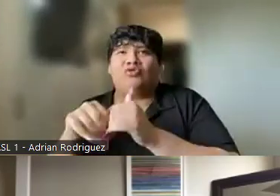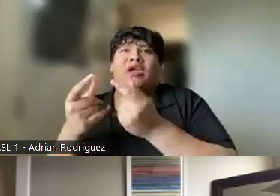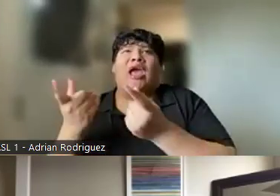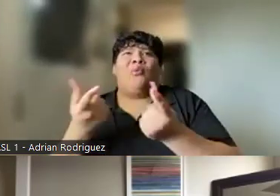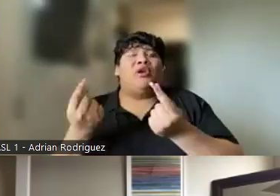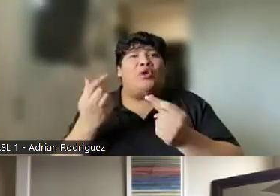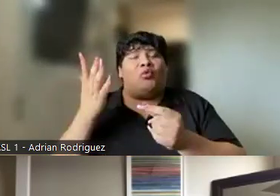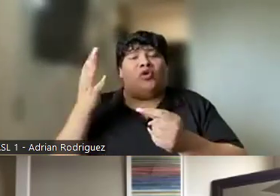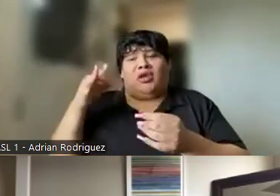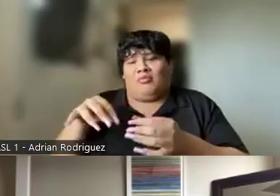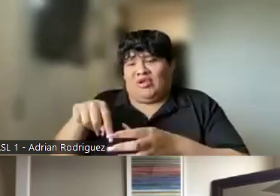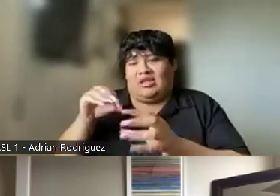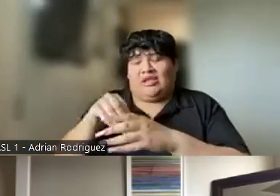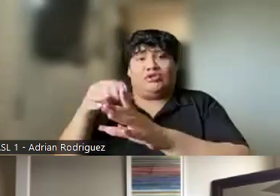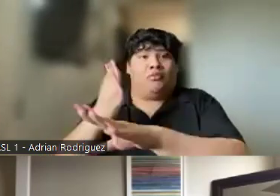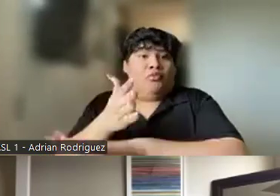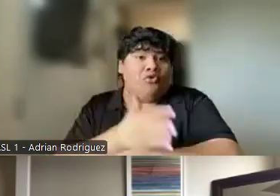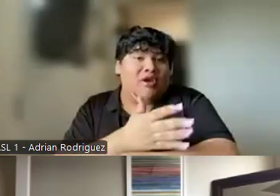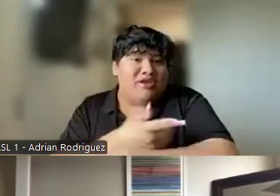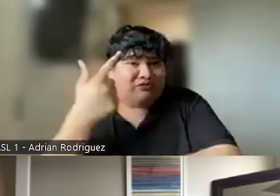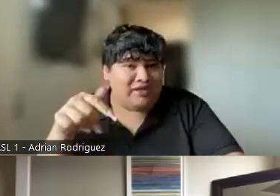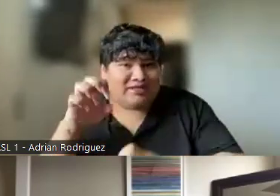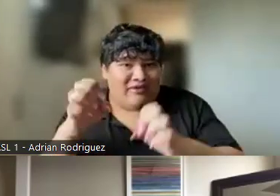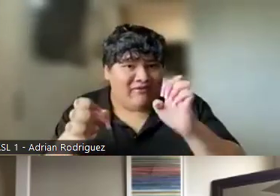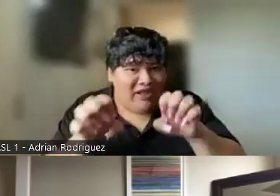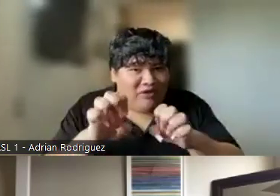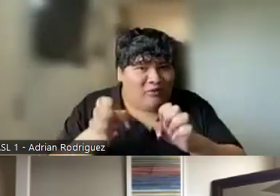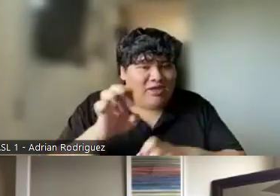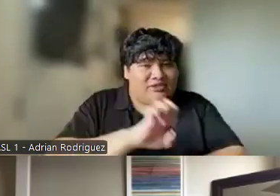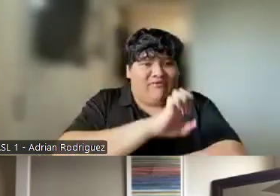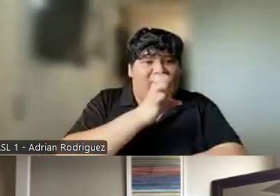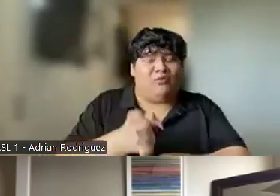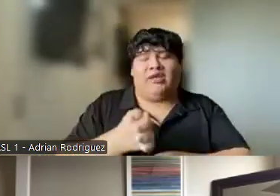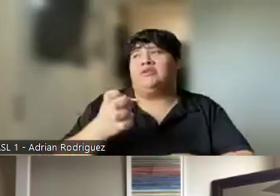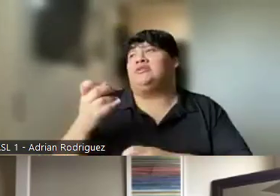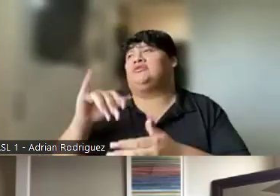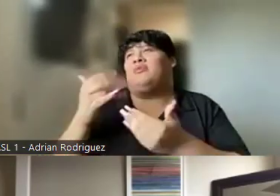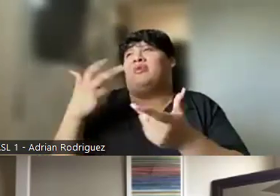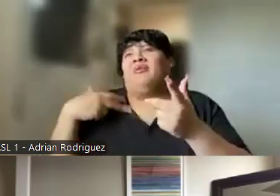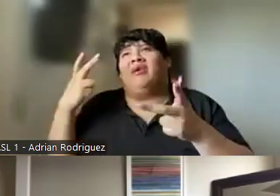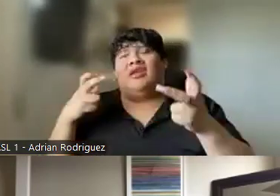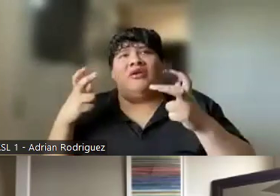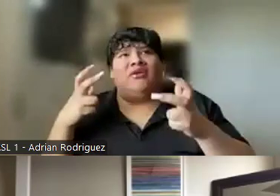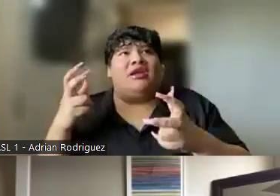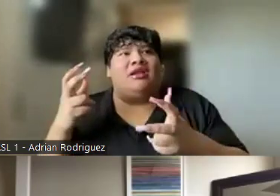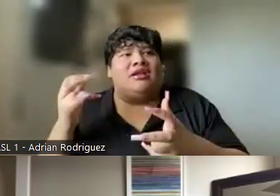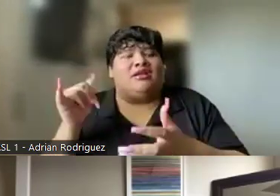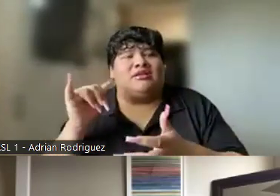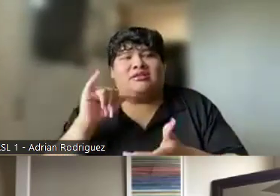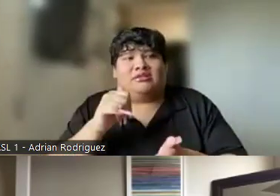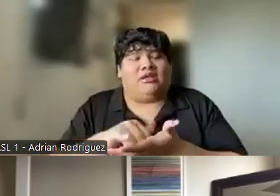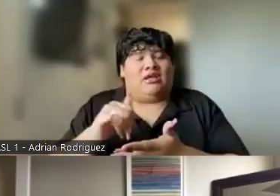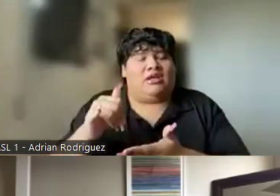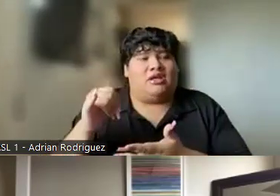it into our process for the evaluation? So it sounds like what I'm hearing is it's not